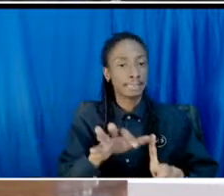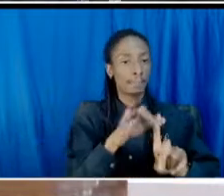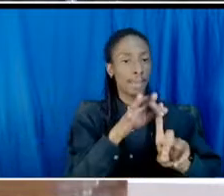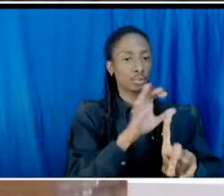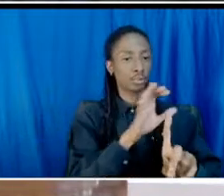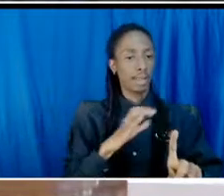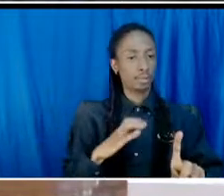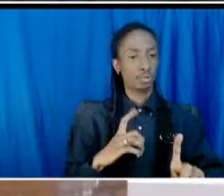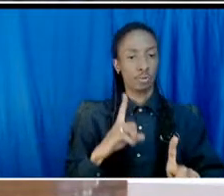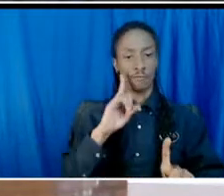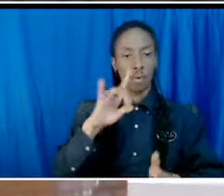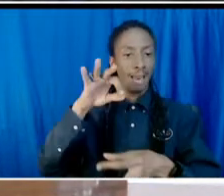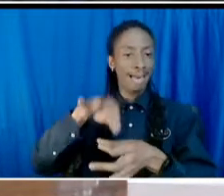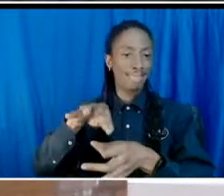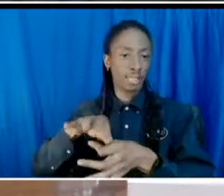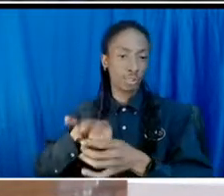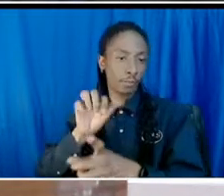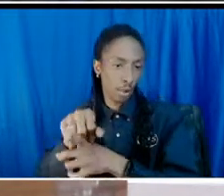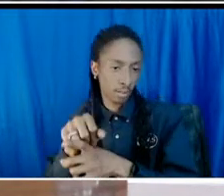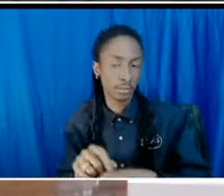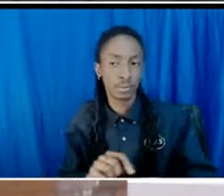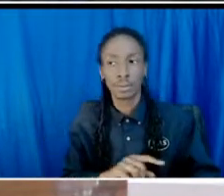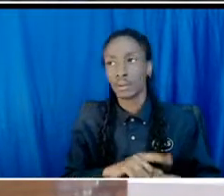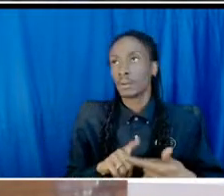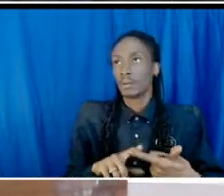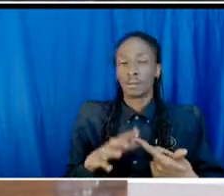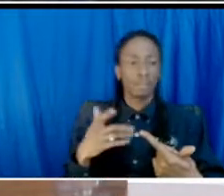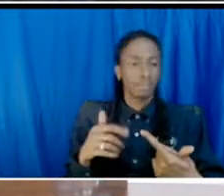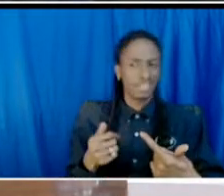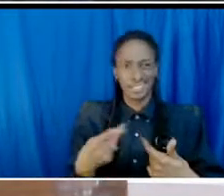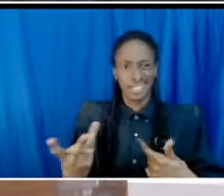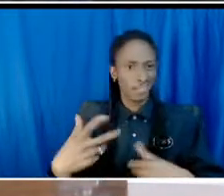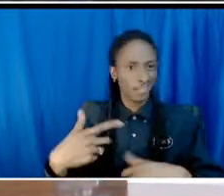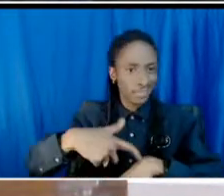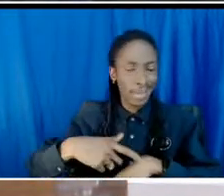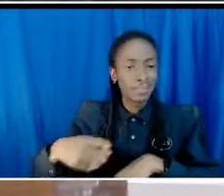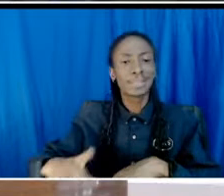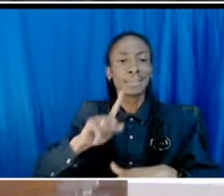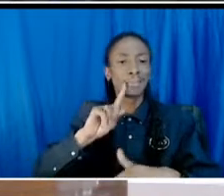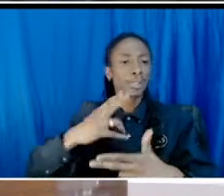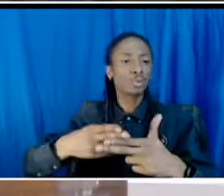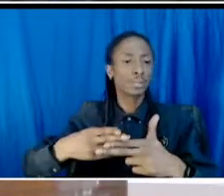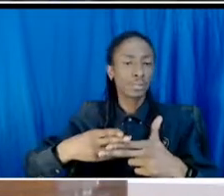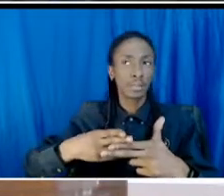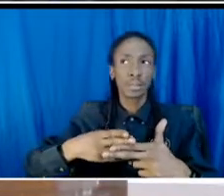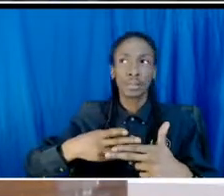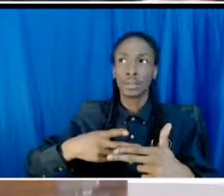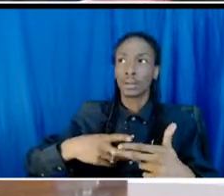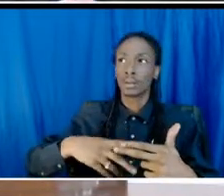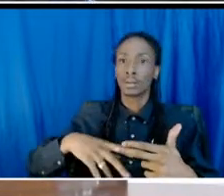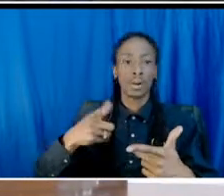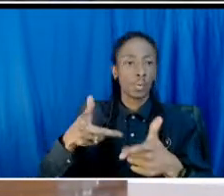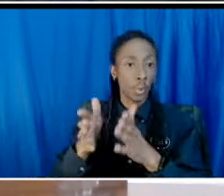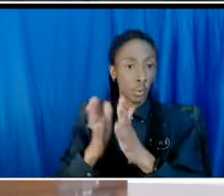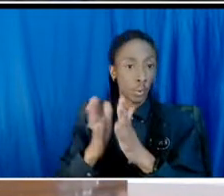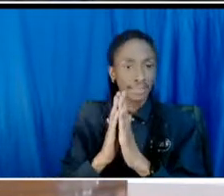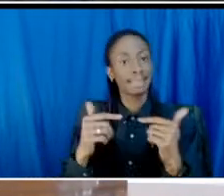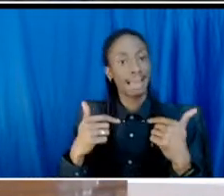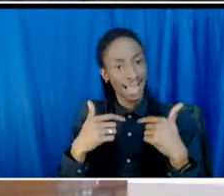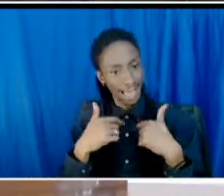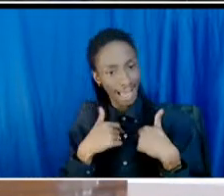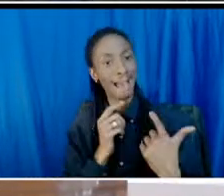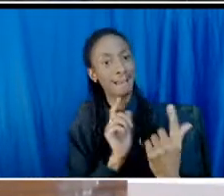election fraud. At a number of points, he raised requests that I meet with